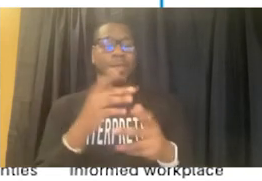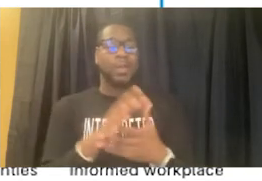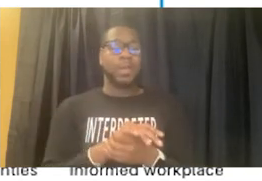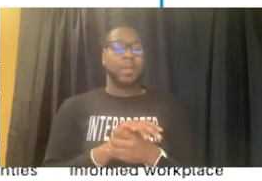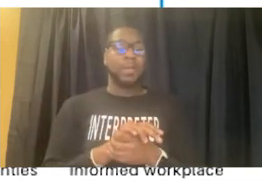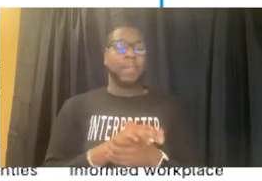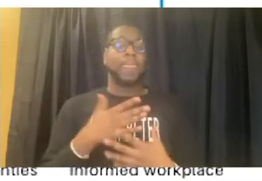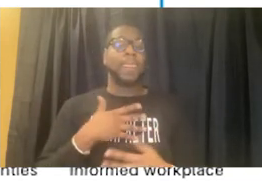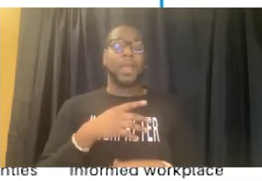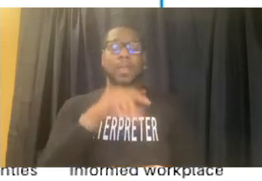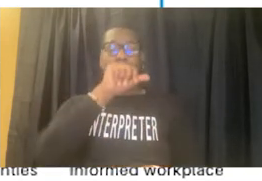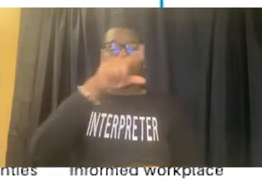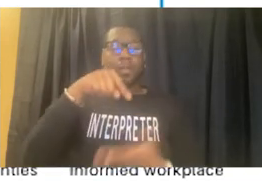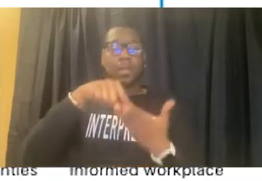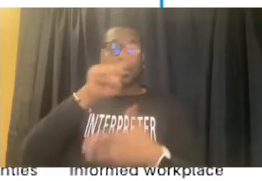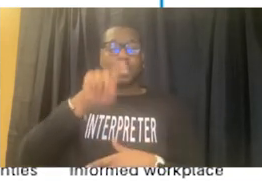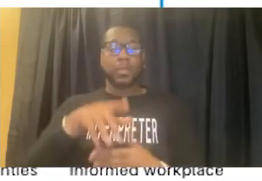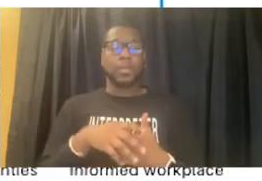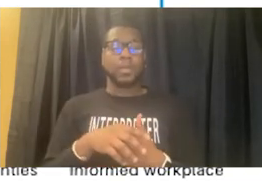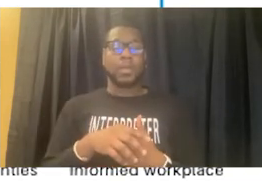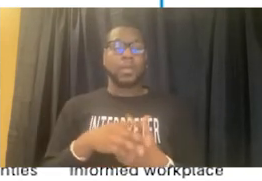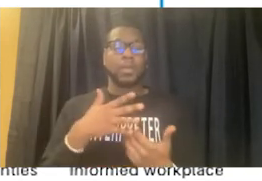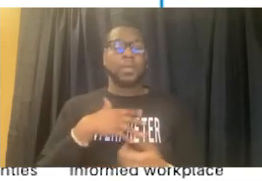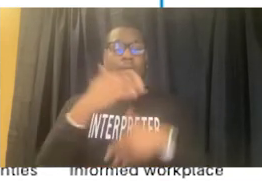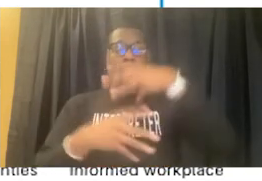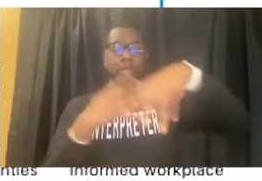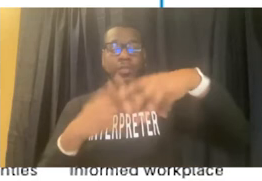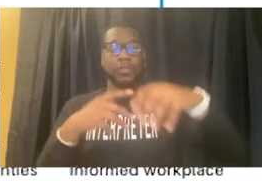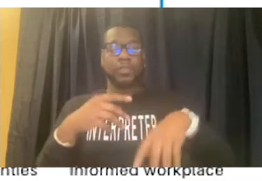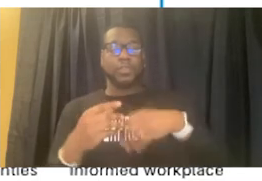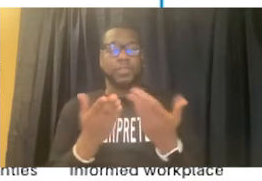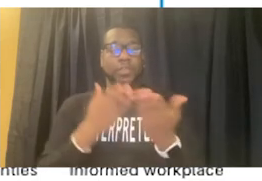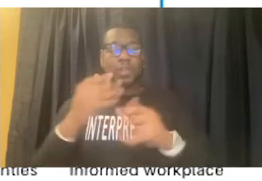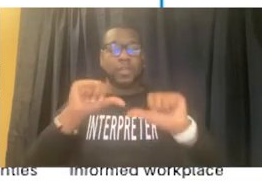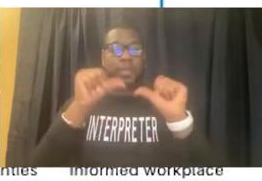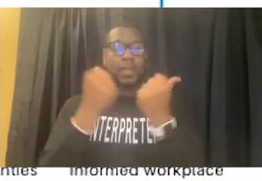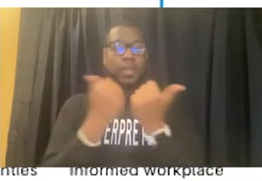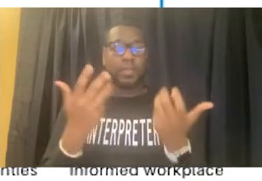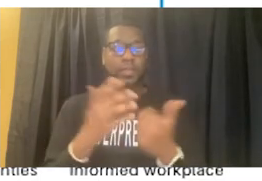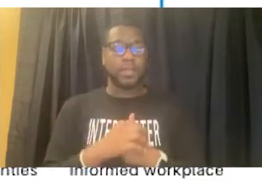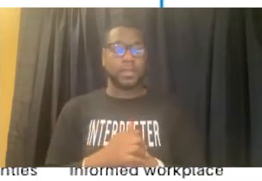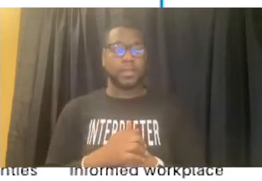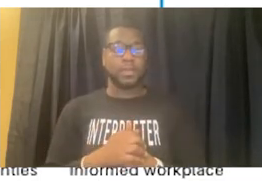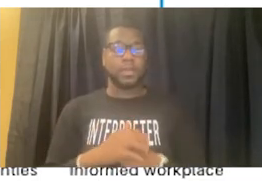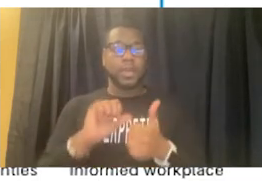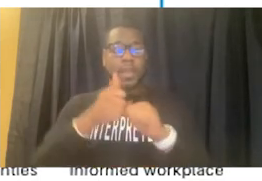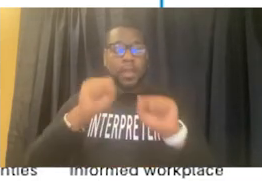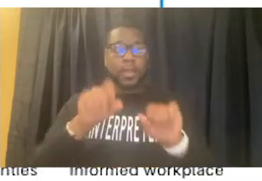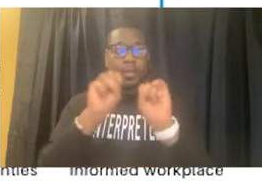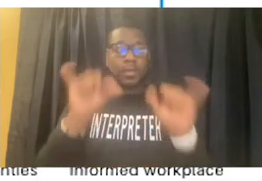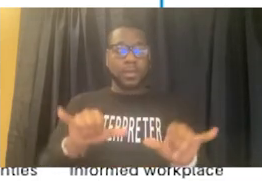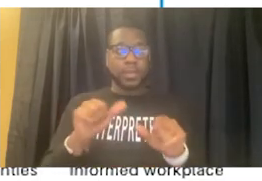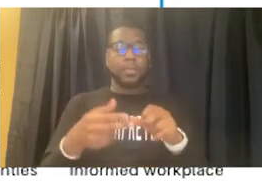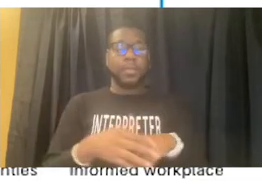love this question. What about my system, my social service agency that continues to make my cases come back? How can the system be improved